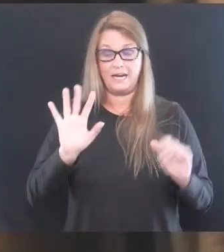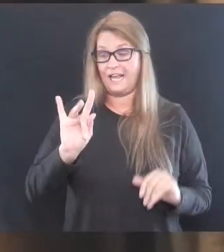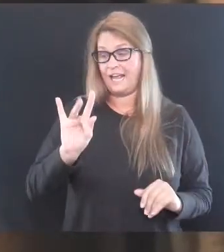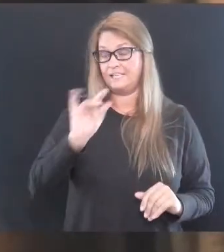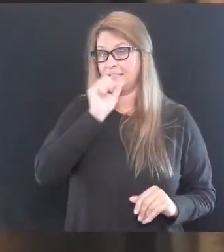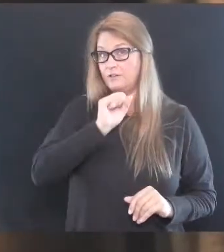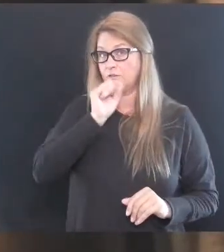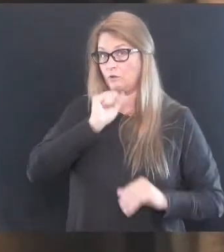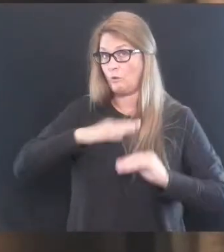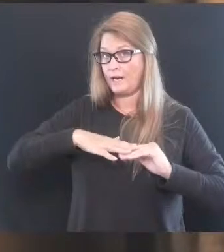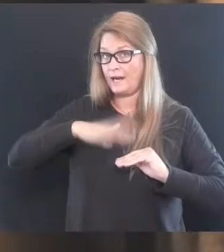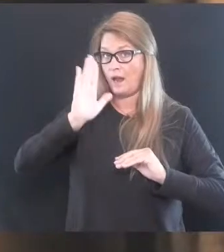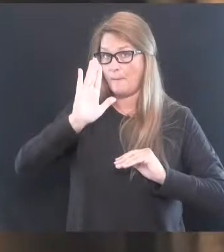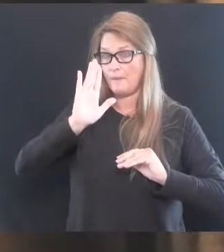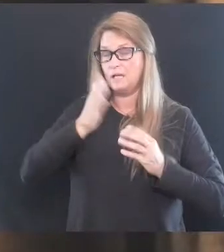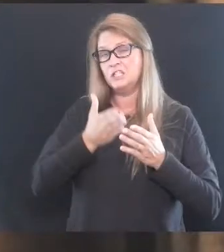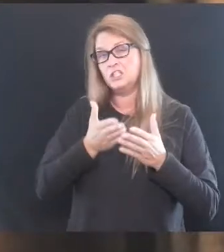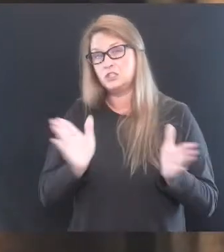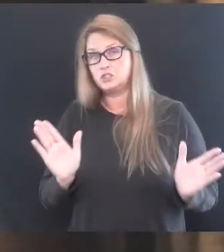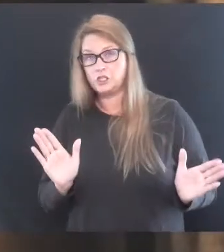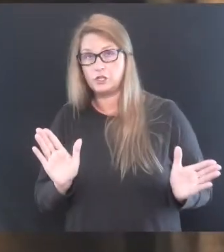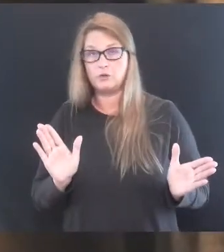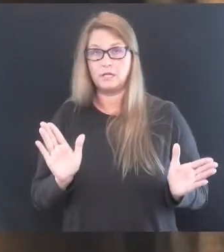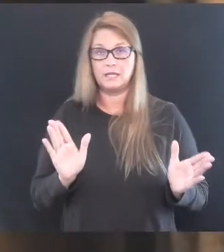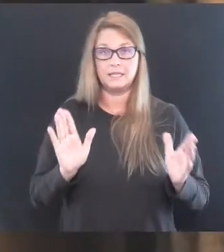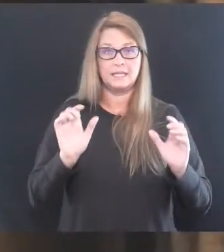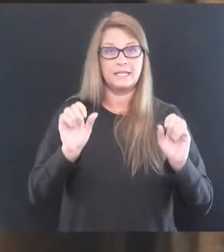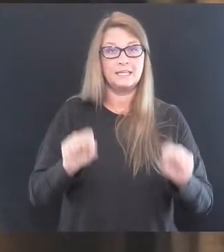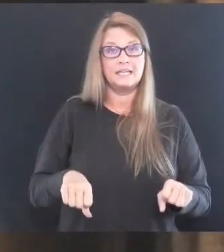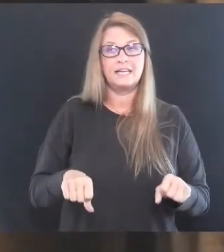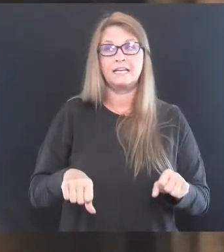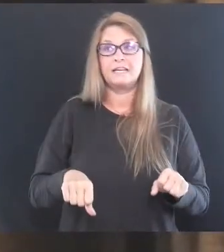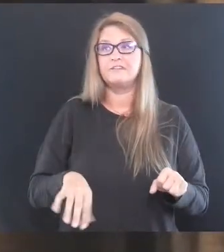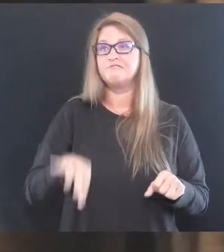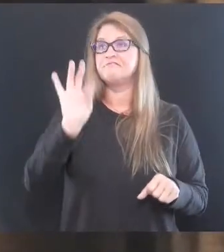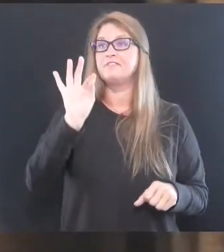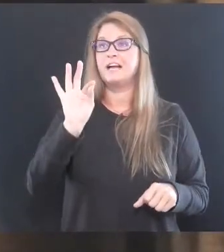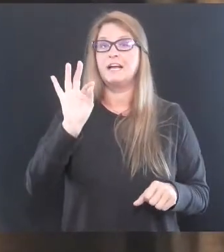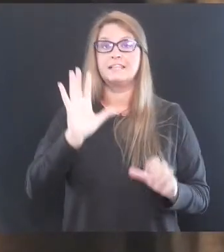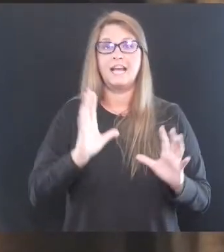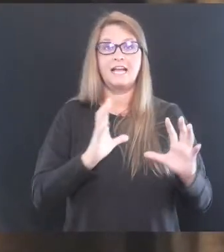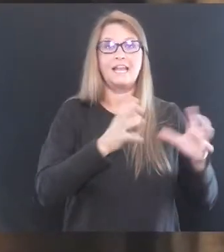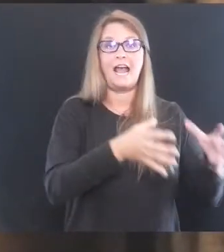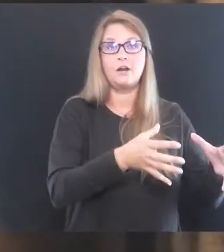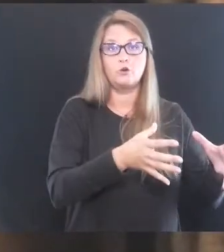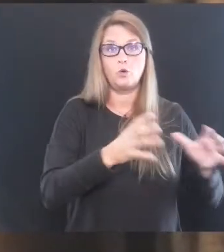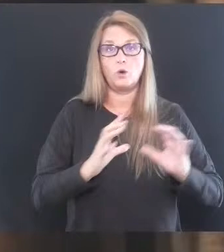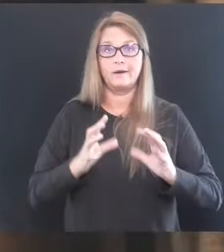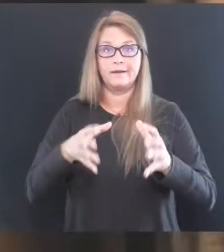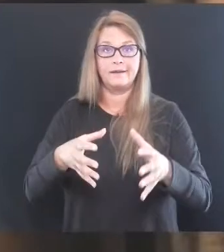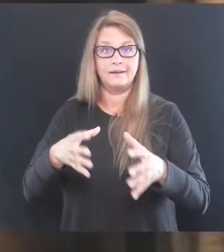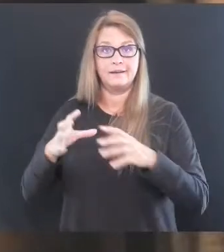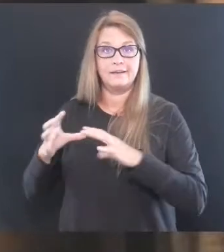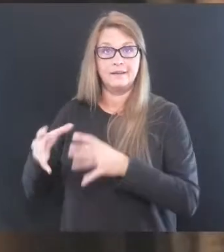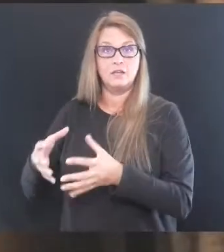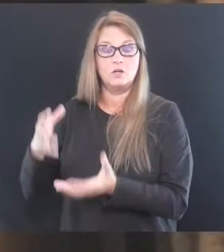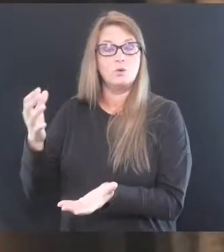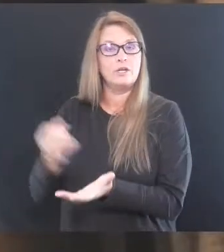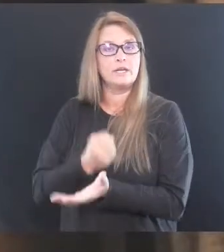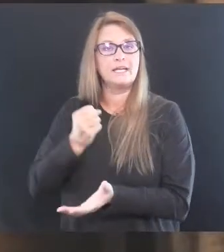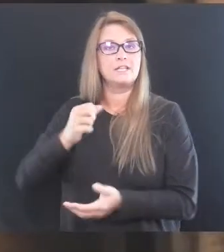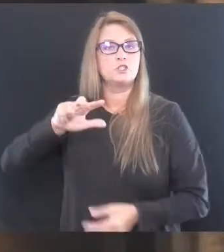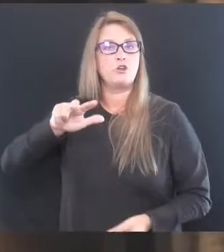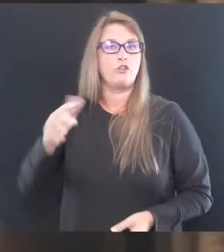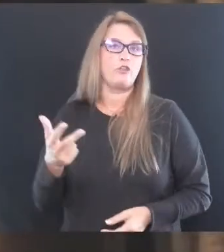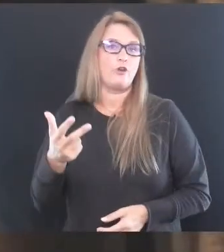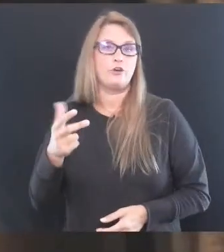older, generally, I believe, can find a category in which you are eligible to receive a booster dose